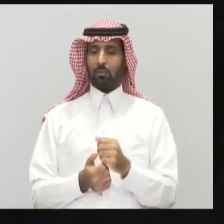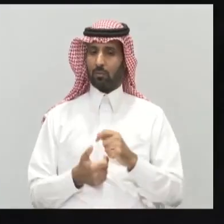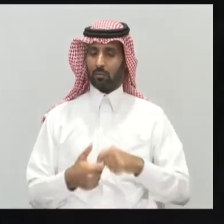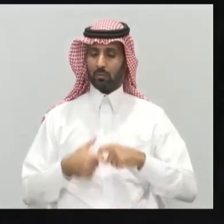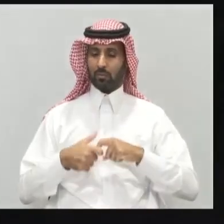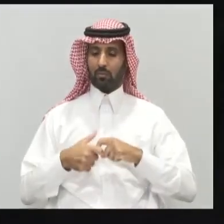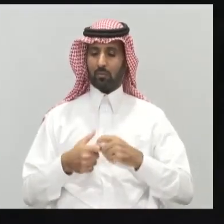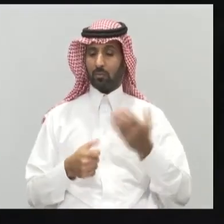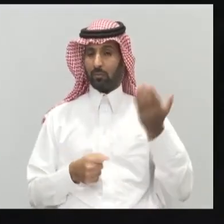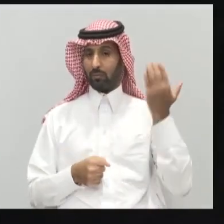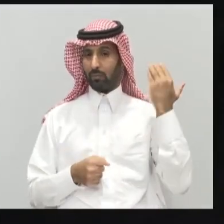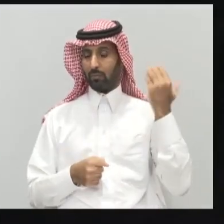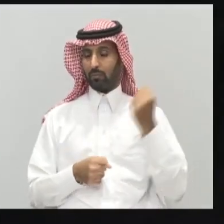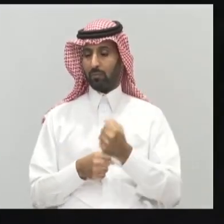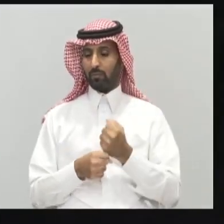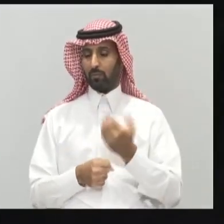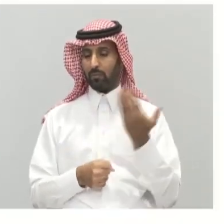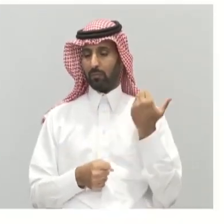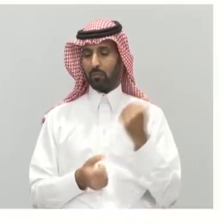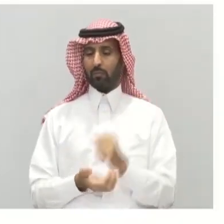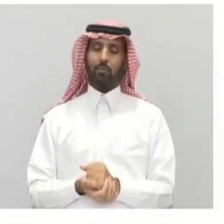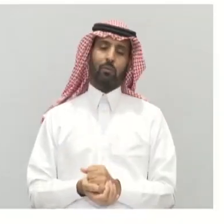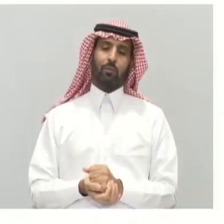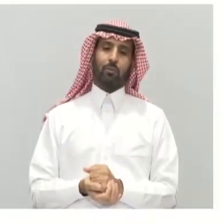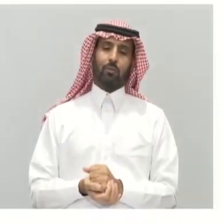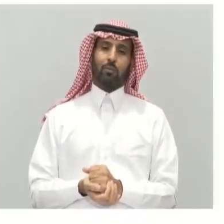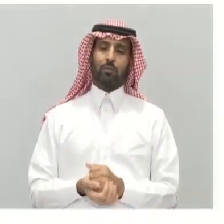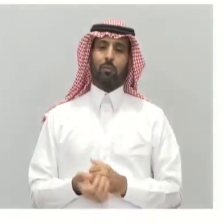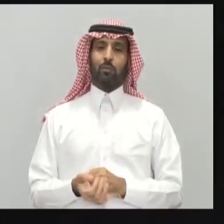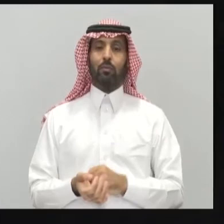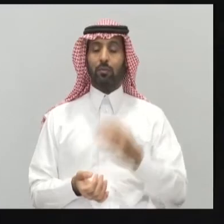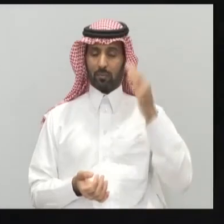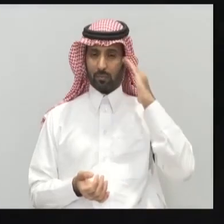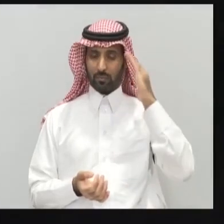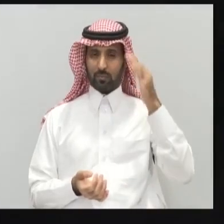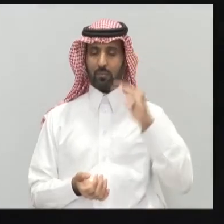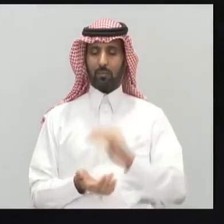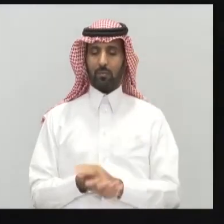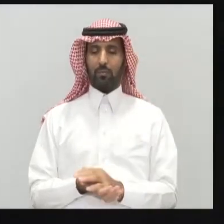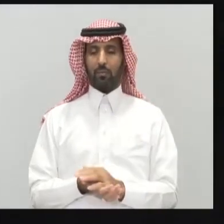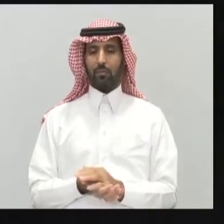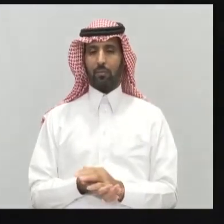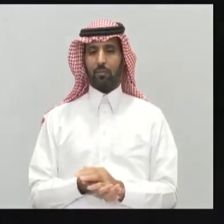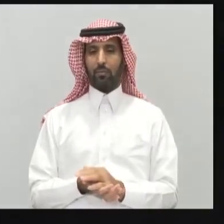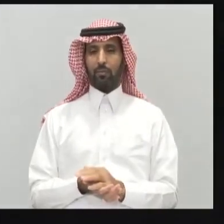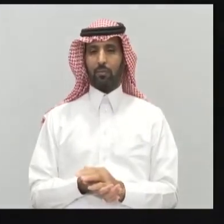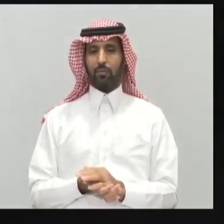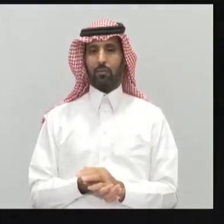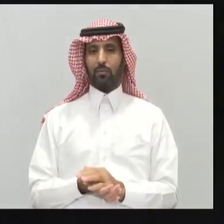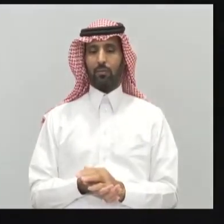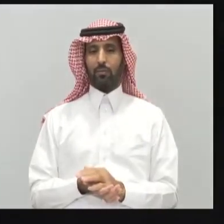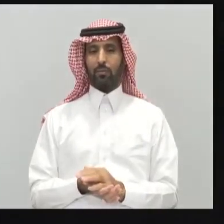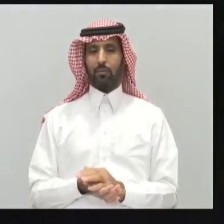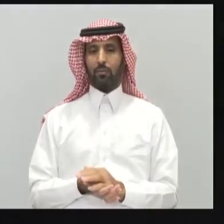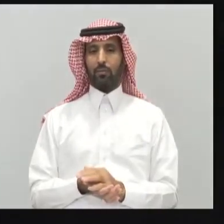to past events. Okay, that's it for today. Inshallah, we will start next